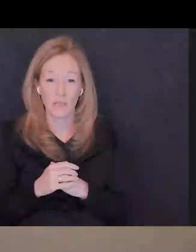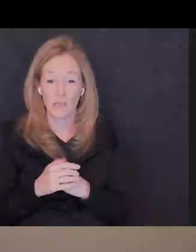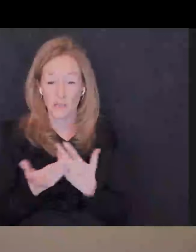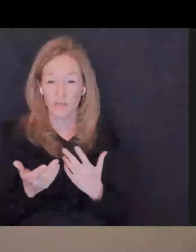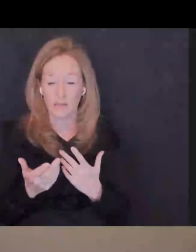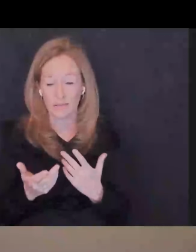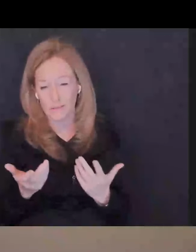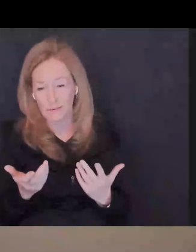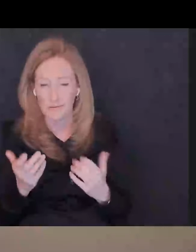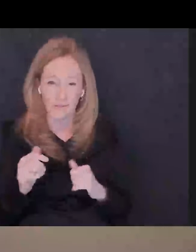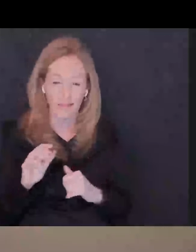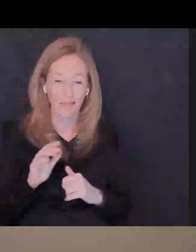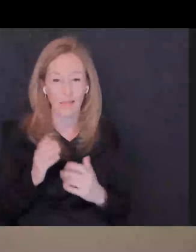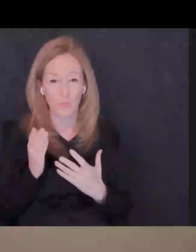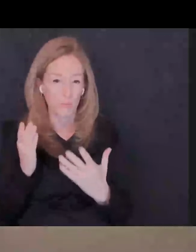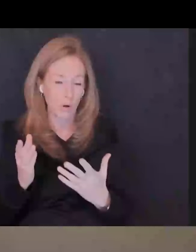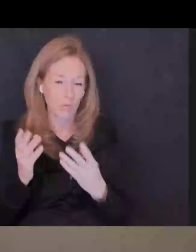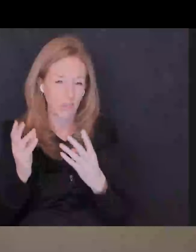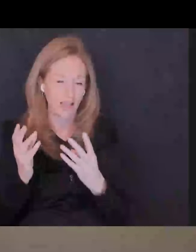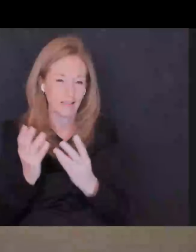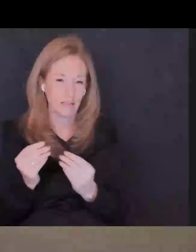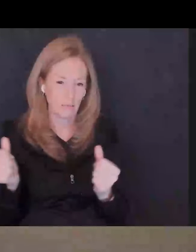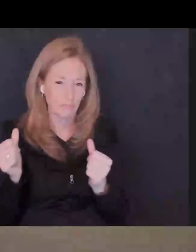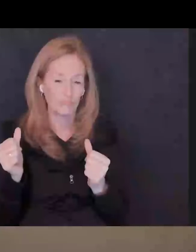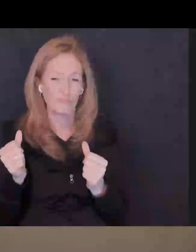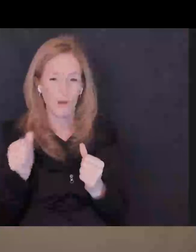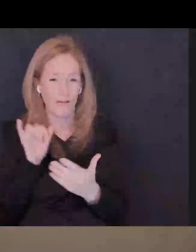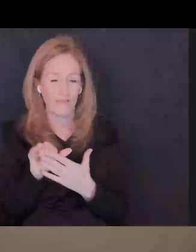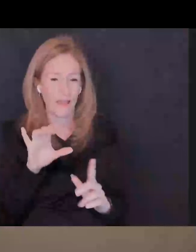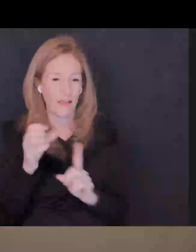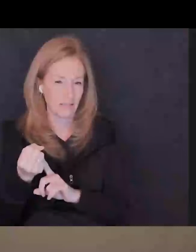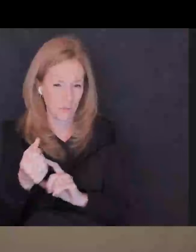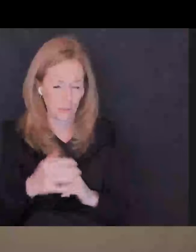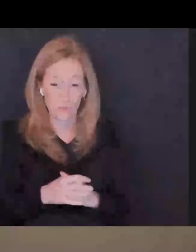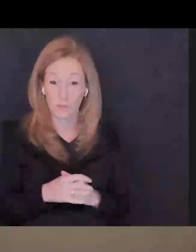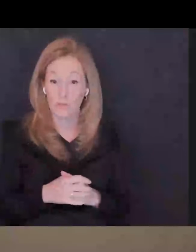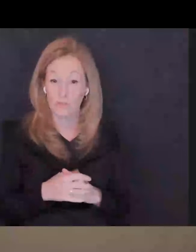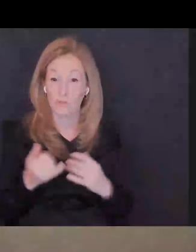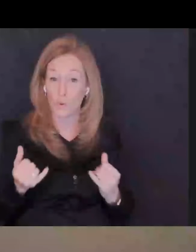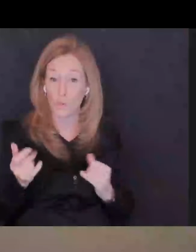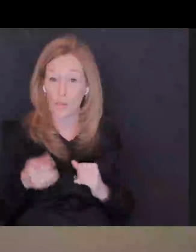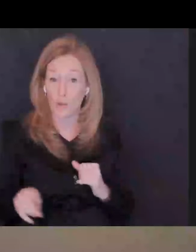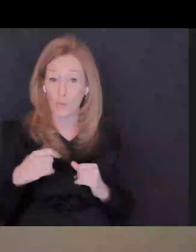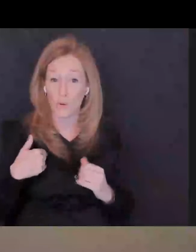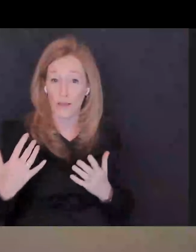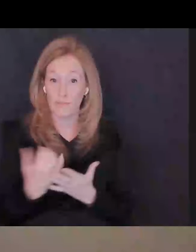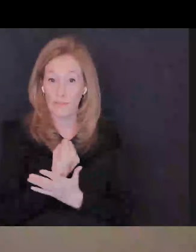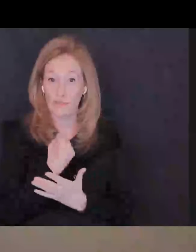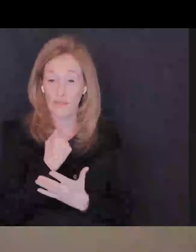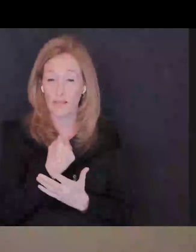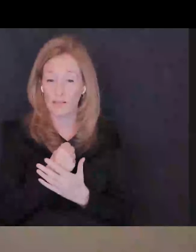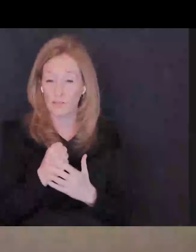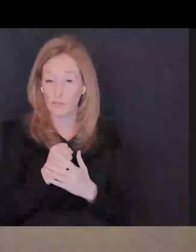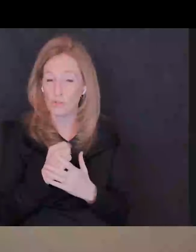that. So there it will be, this is an opportunity for everyone to weigh in on that.